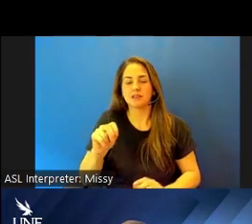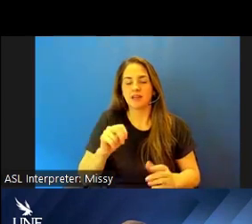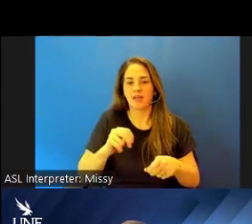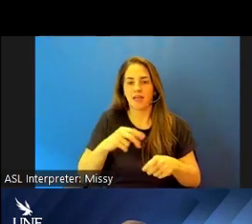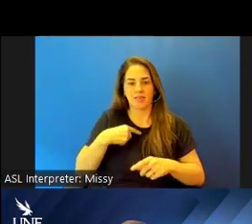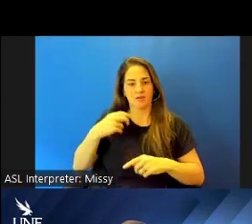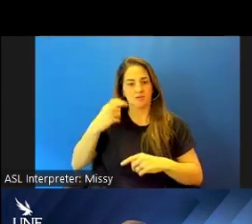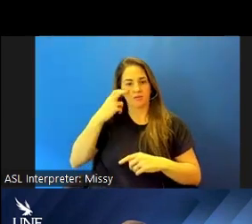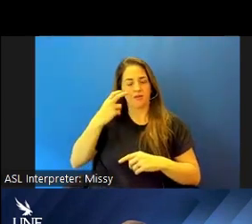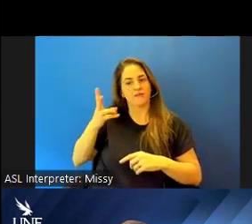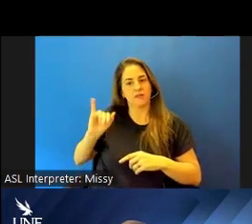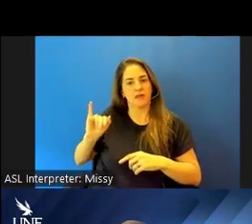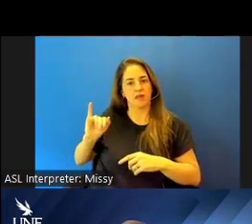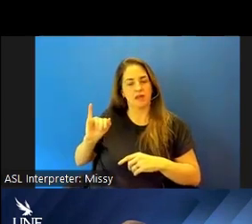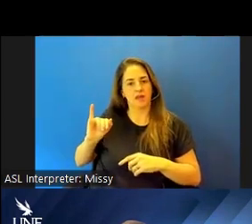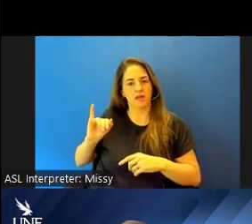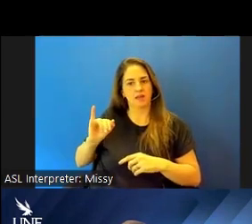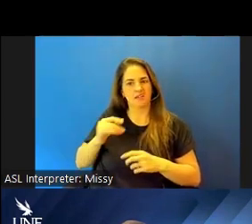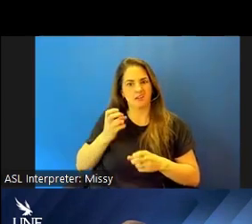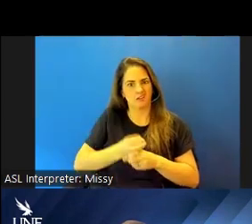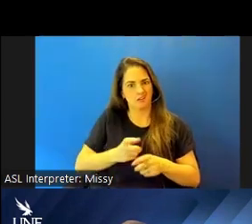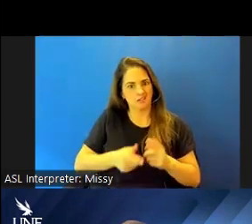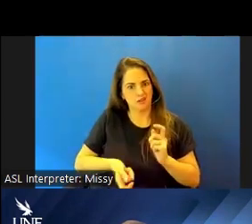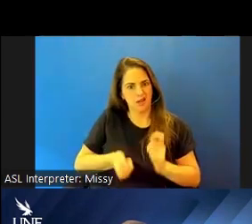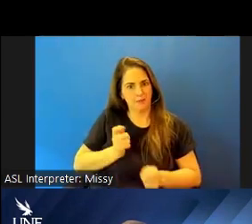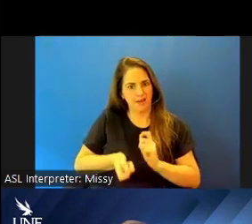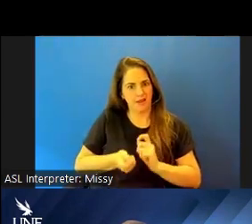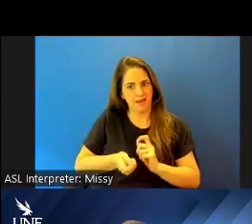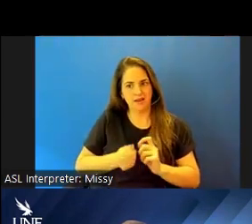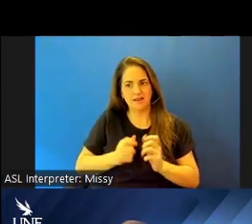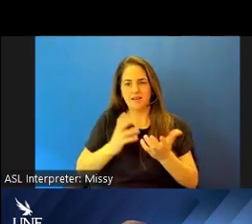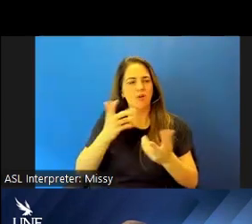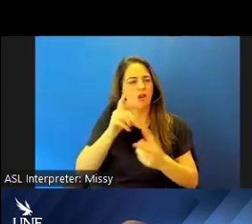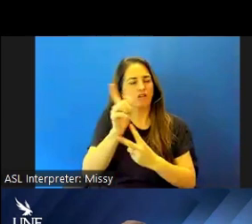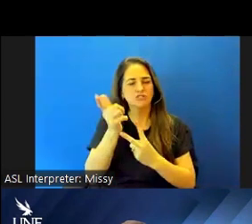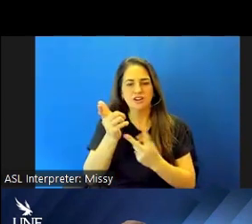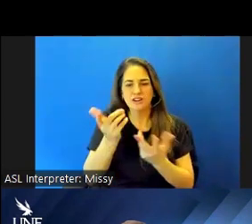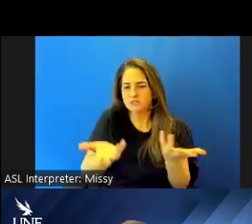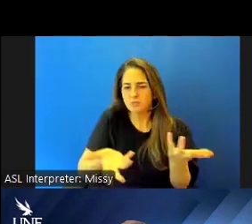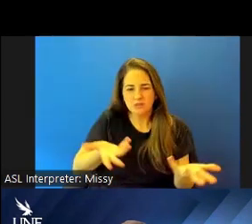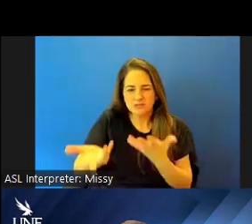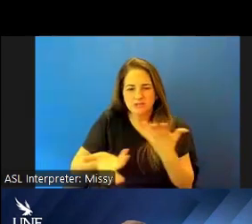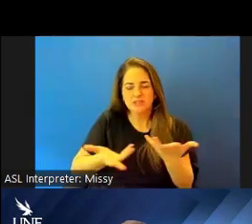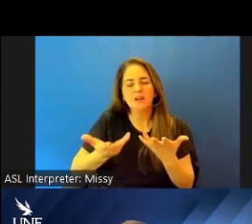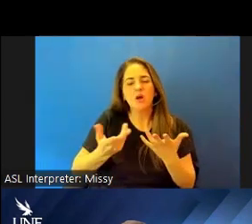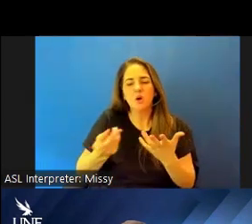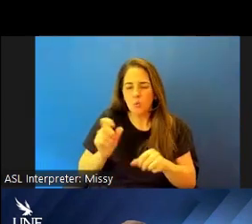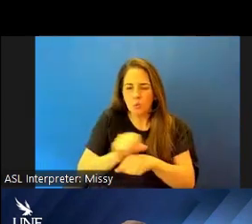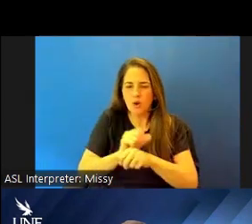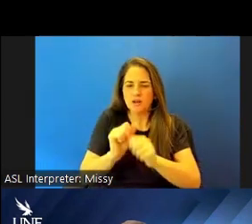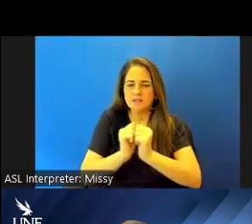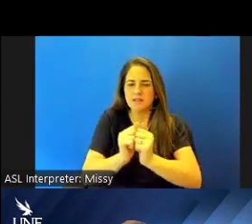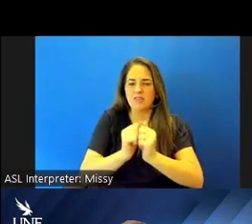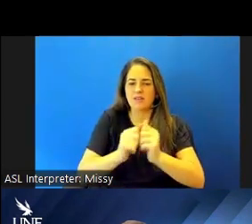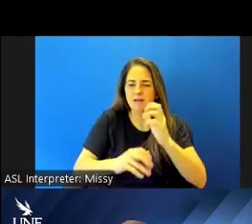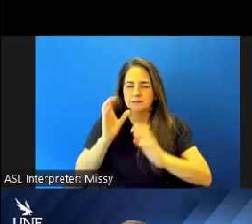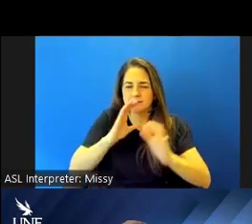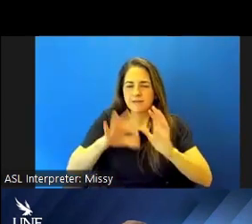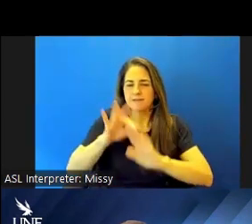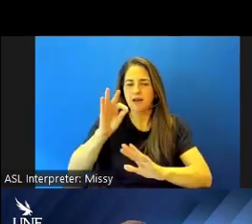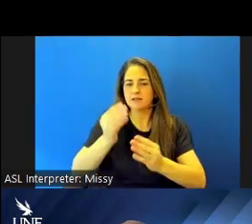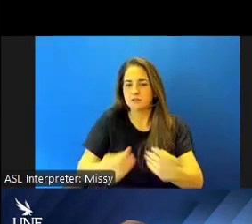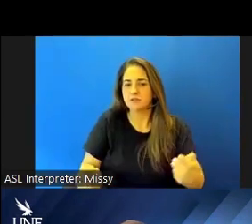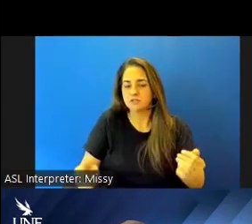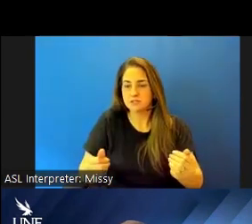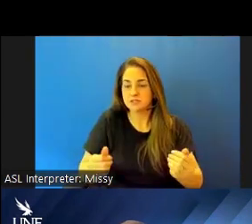that's a hard thing to make accommodate. So what are alternatives? Let's work together, find that solution is. I know one of